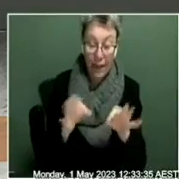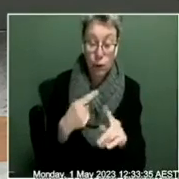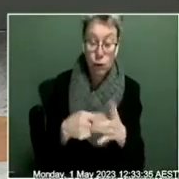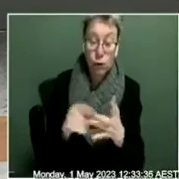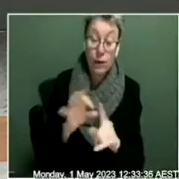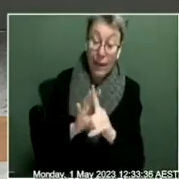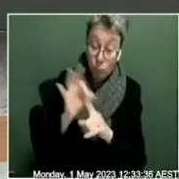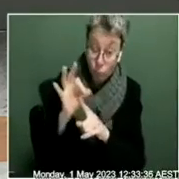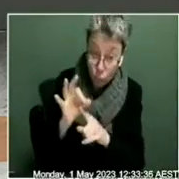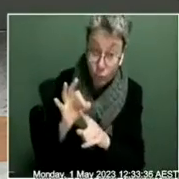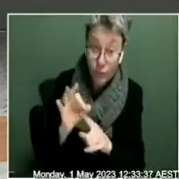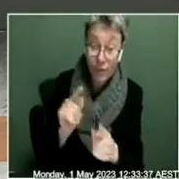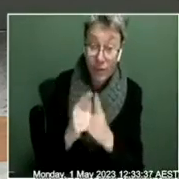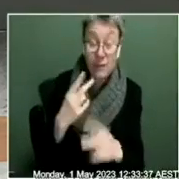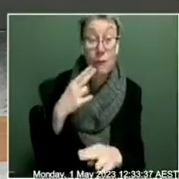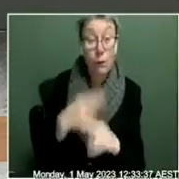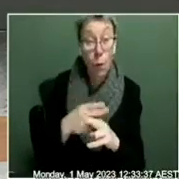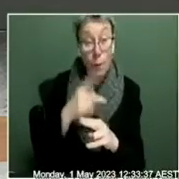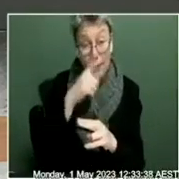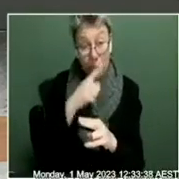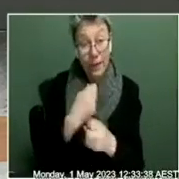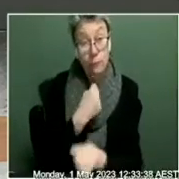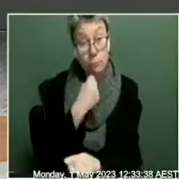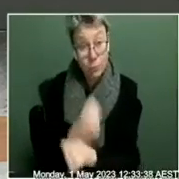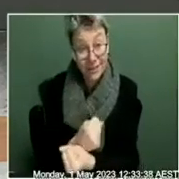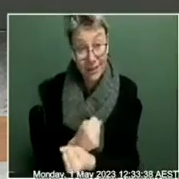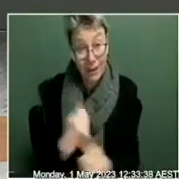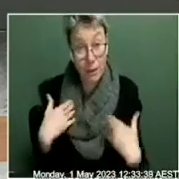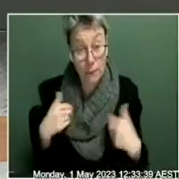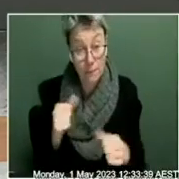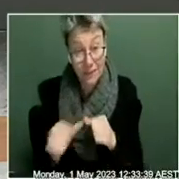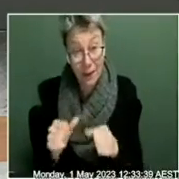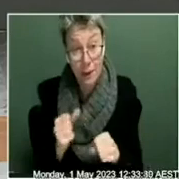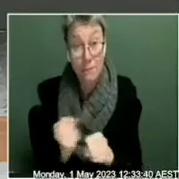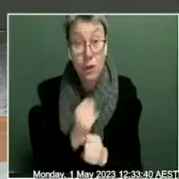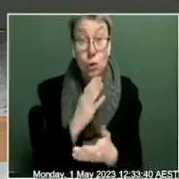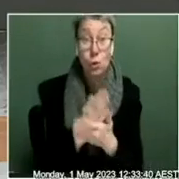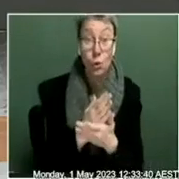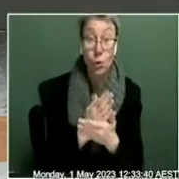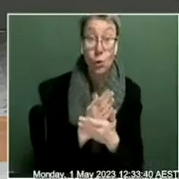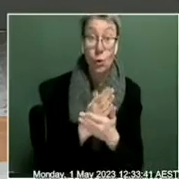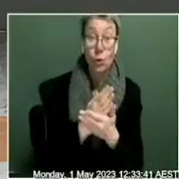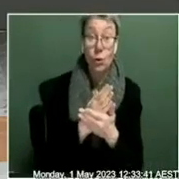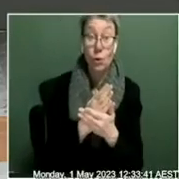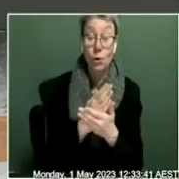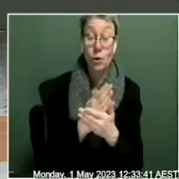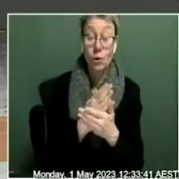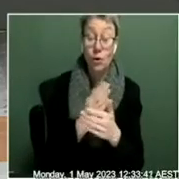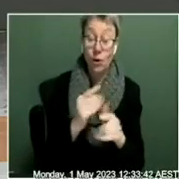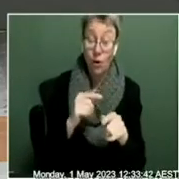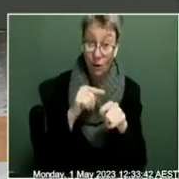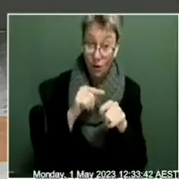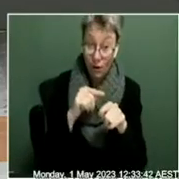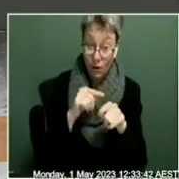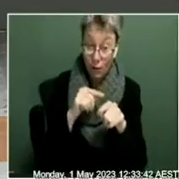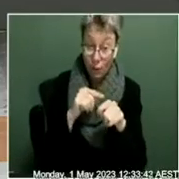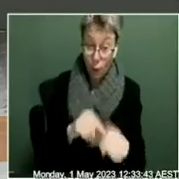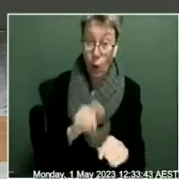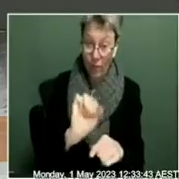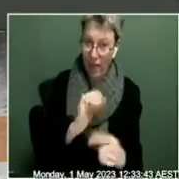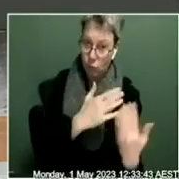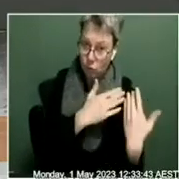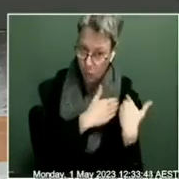obligations, and that the implementation of any recommendations for improved practice identified by the system for auditing